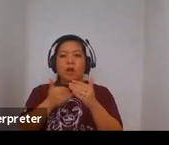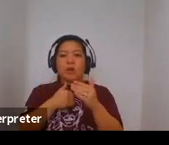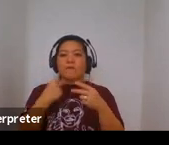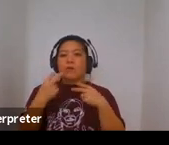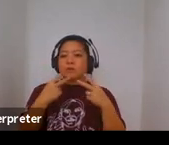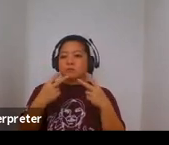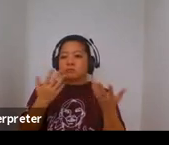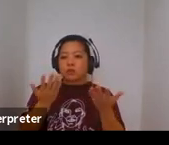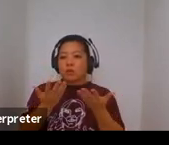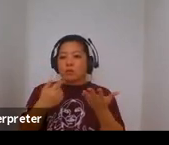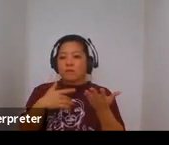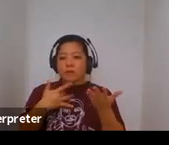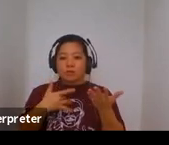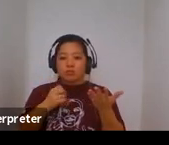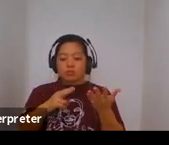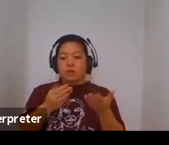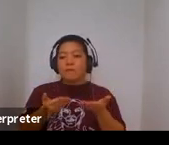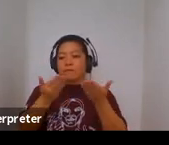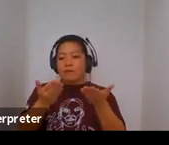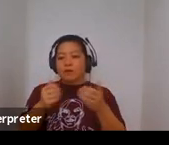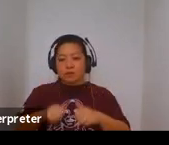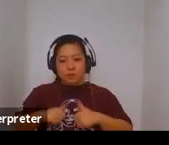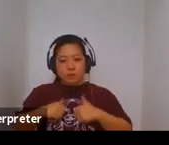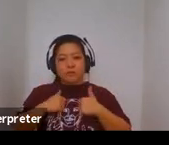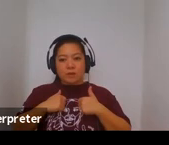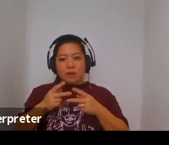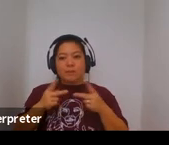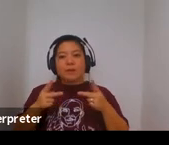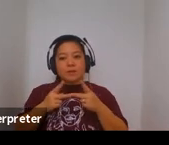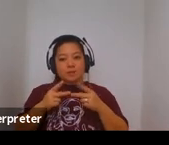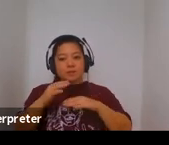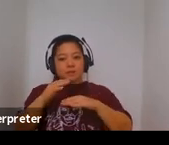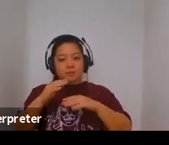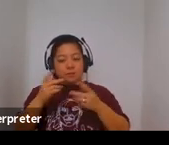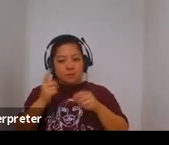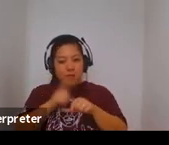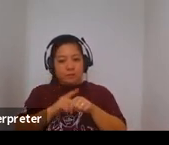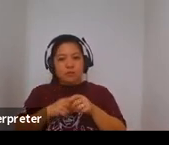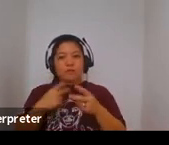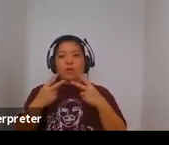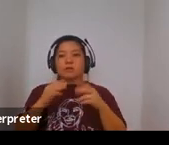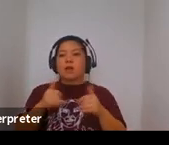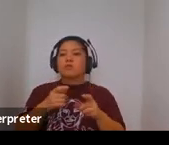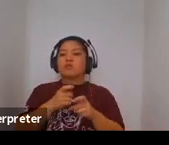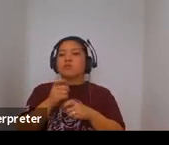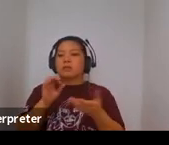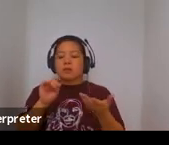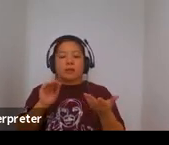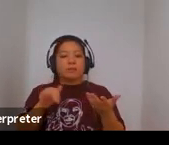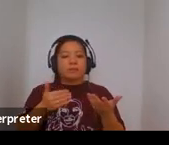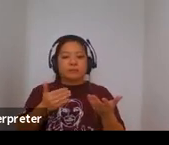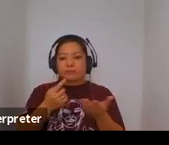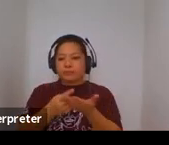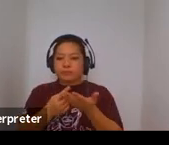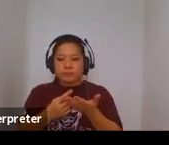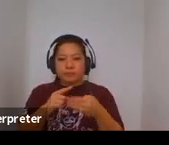voicing, providing survivors a place at the table in how they're treated and how they're talked